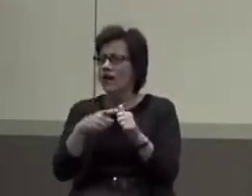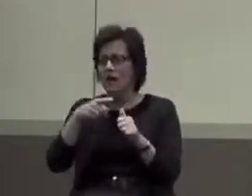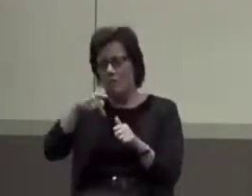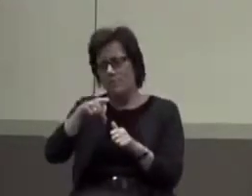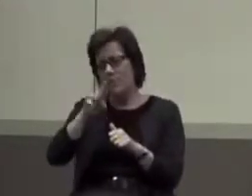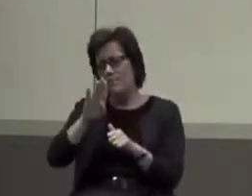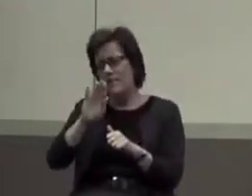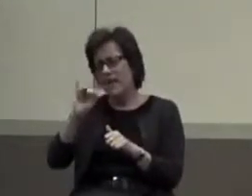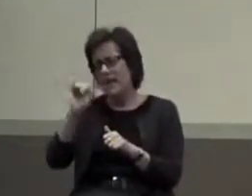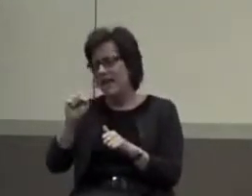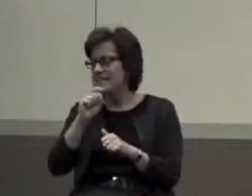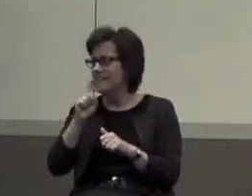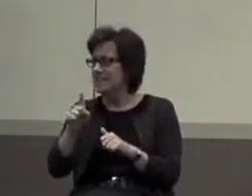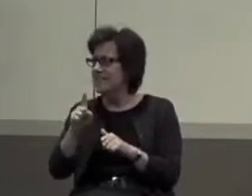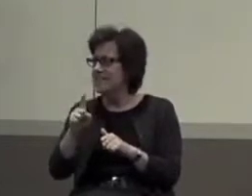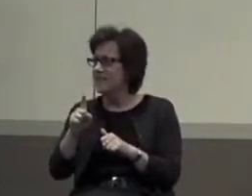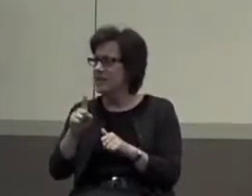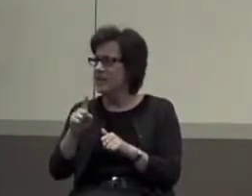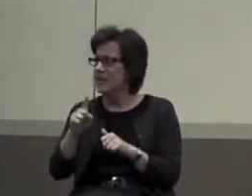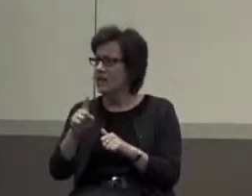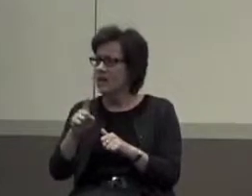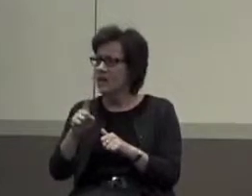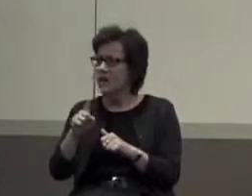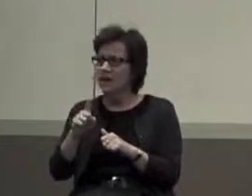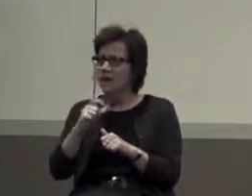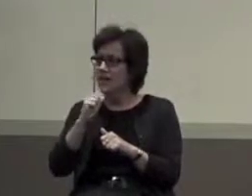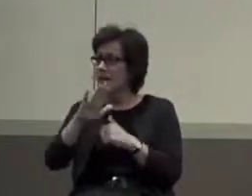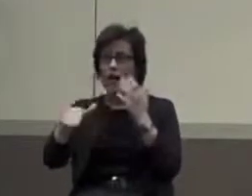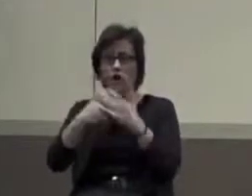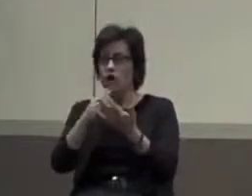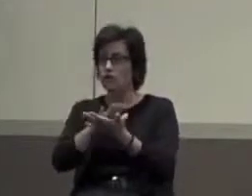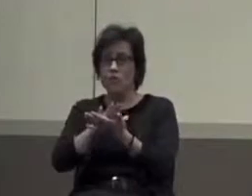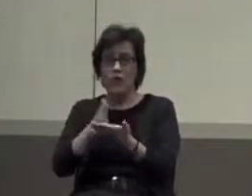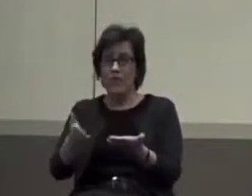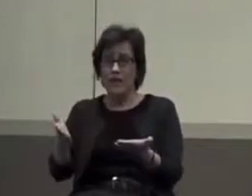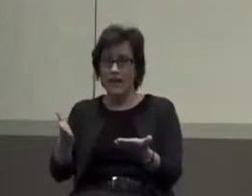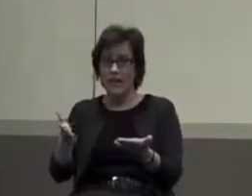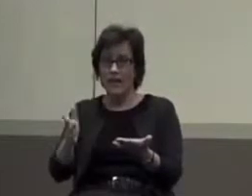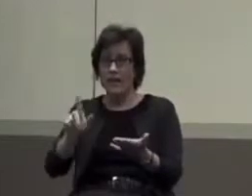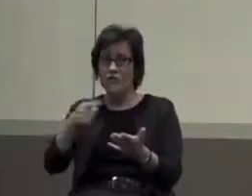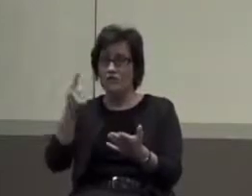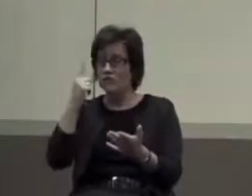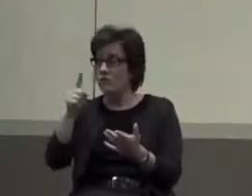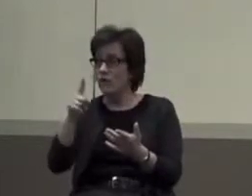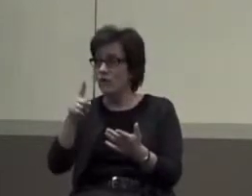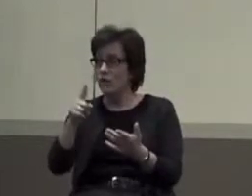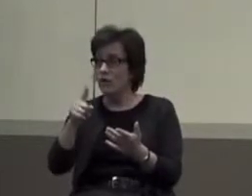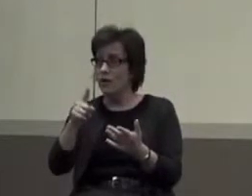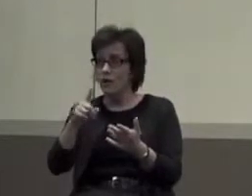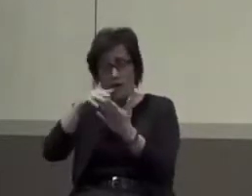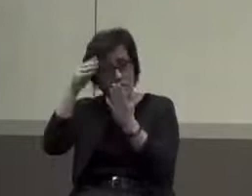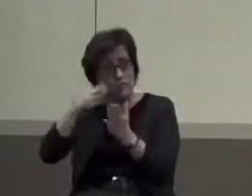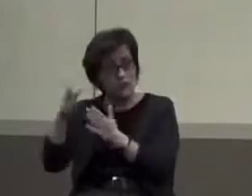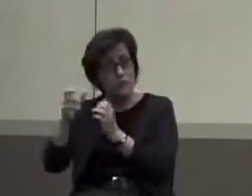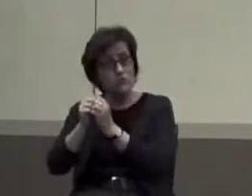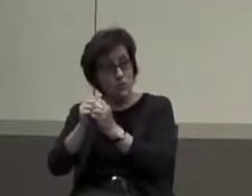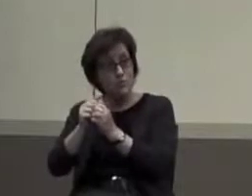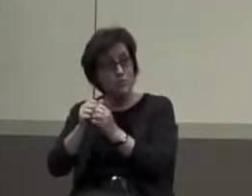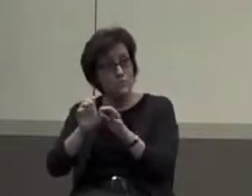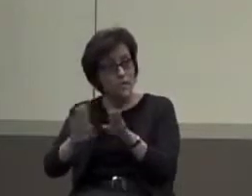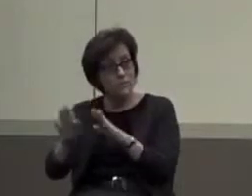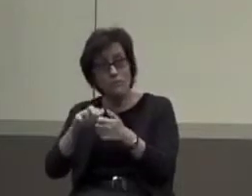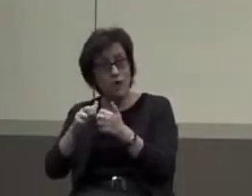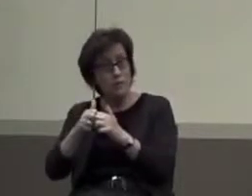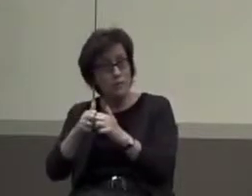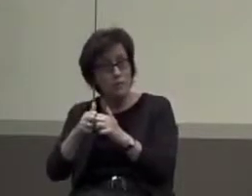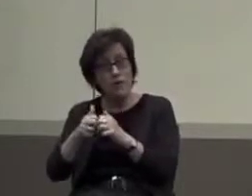PBIS it's not an all-school thing. It's just for the students with behavioral problems? No, it is